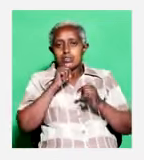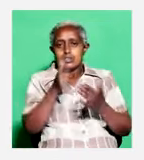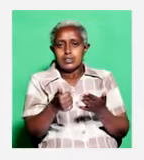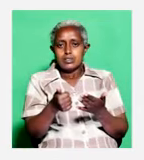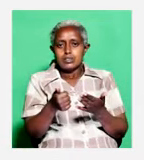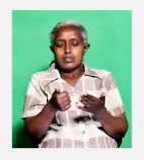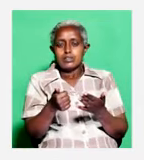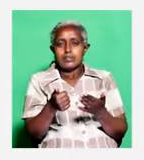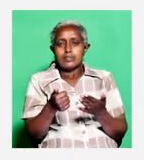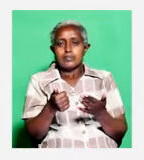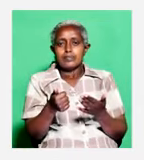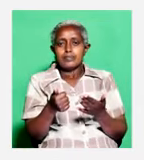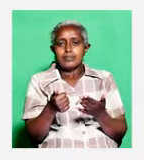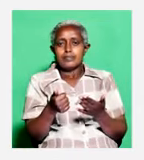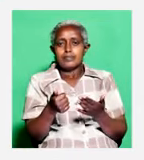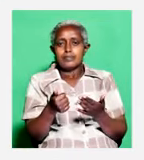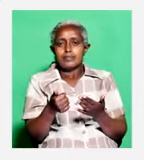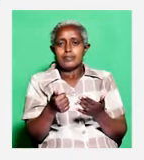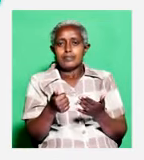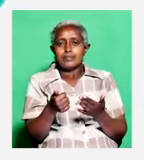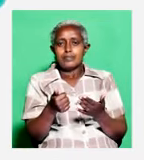exist.